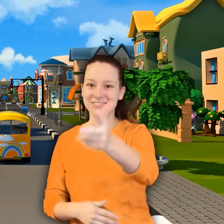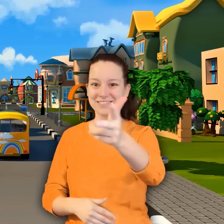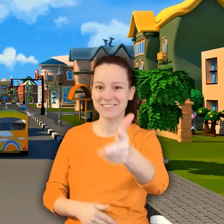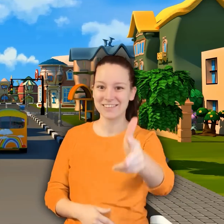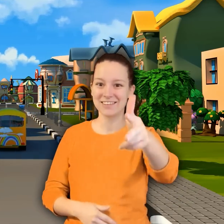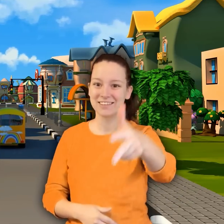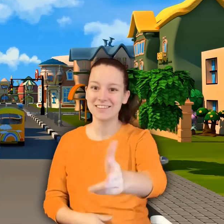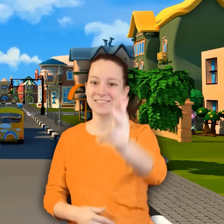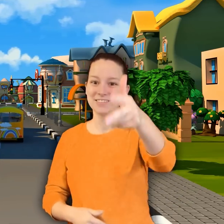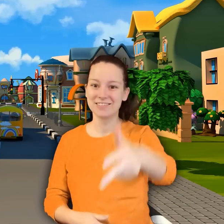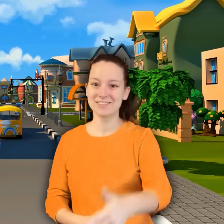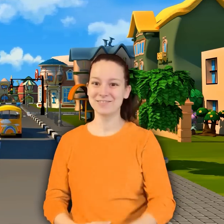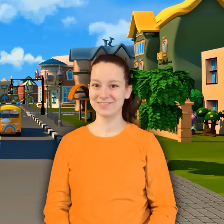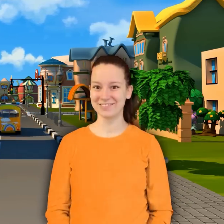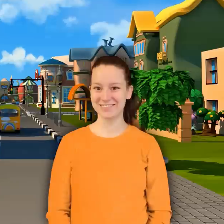town